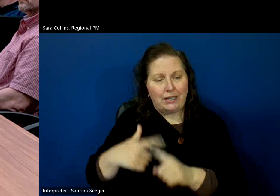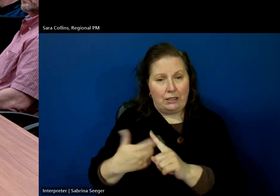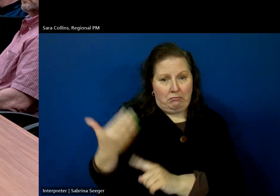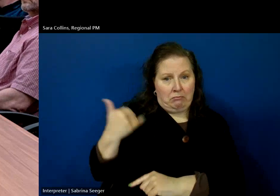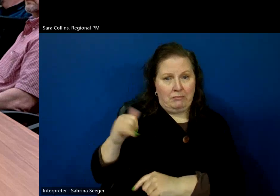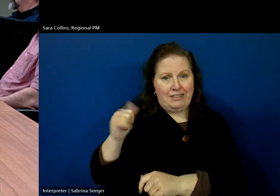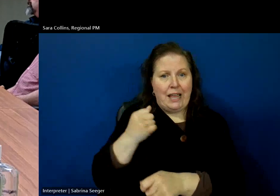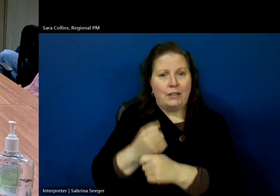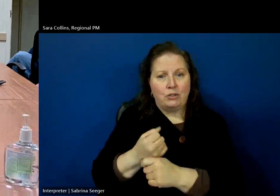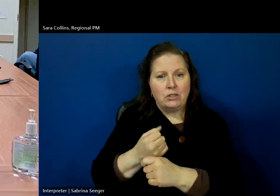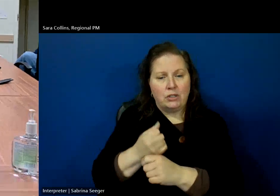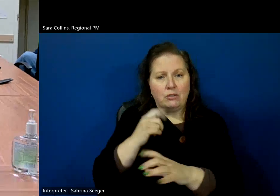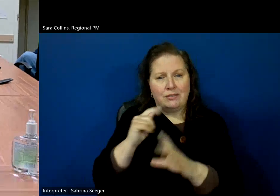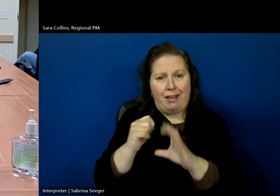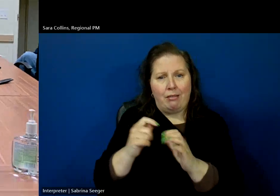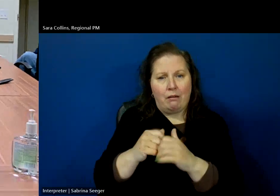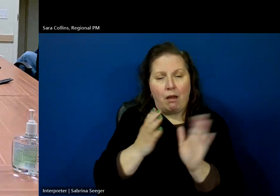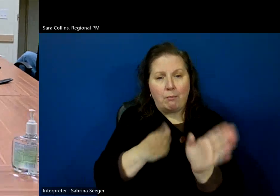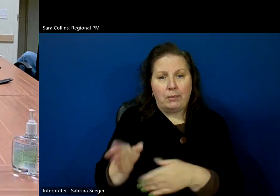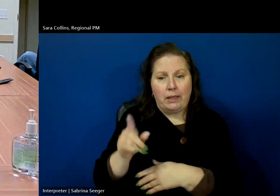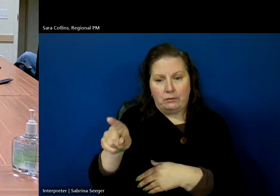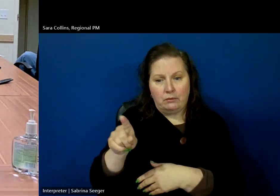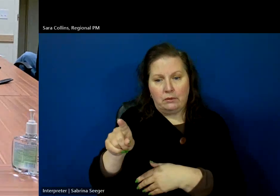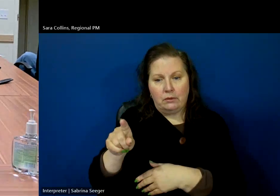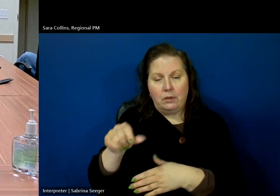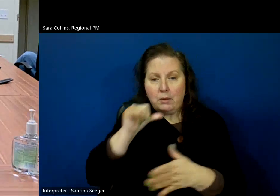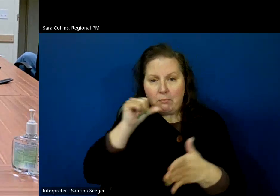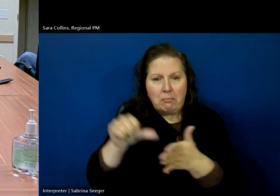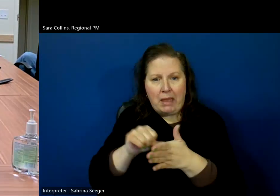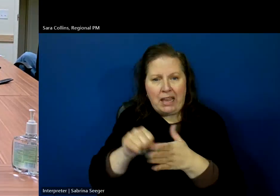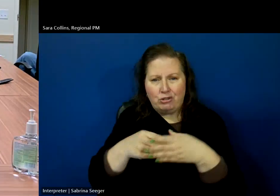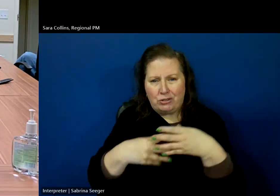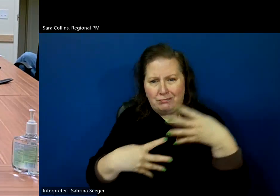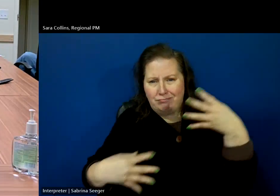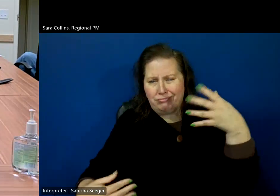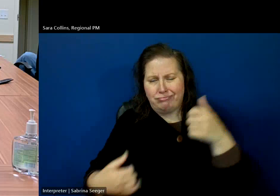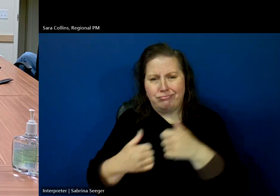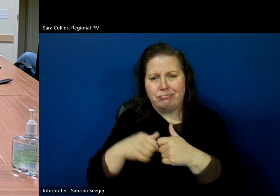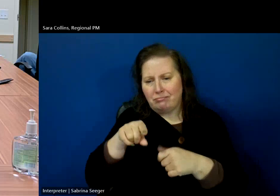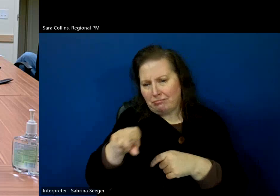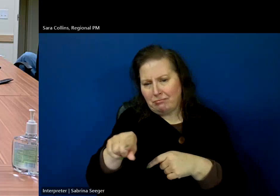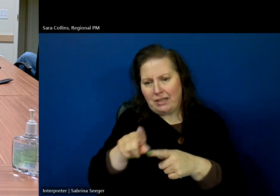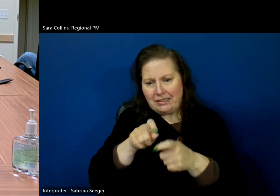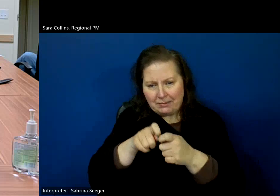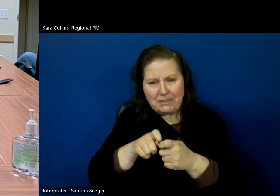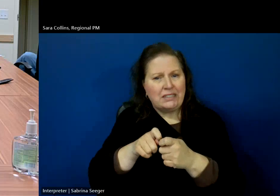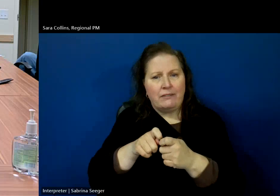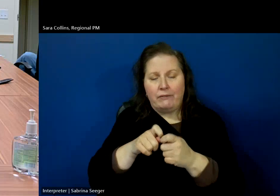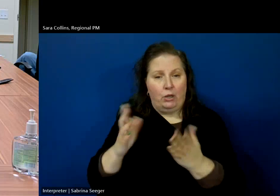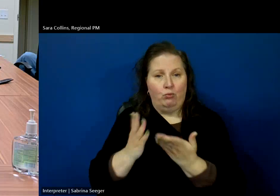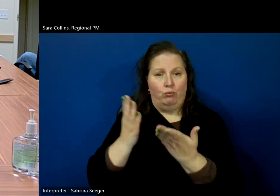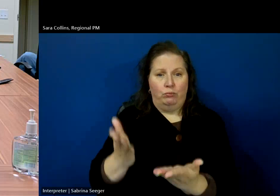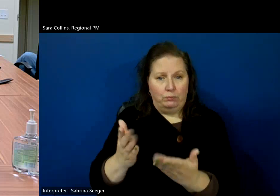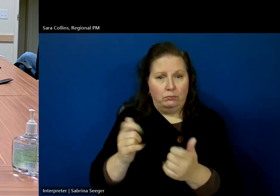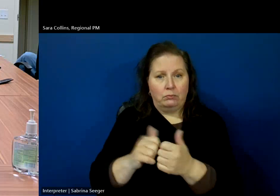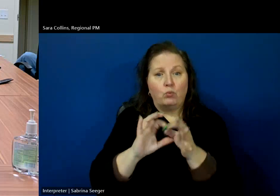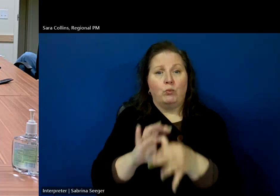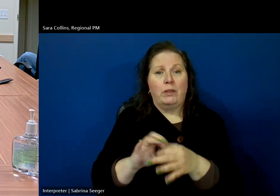10-year telecom plan. And I put pages and pages of constructive and specific recommendations